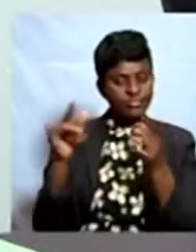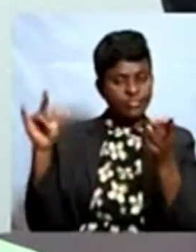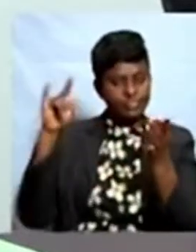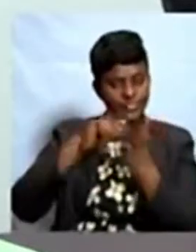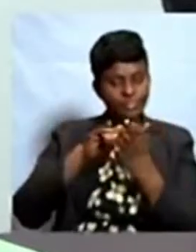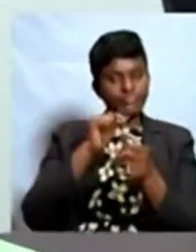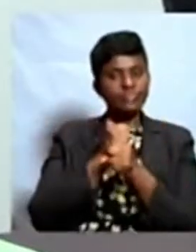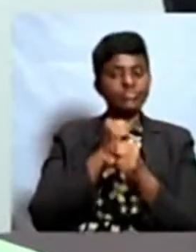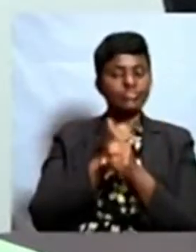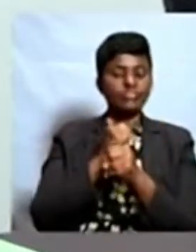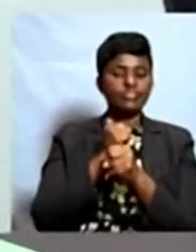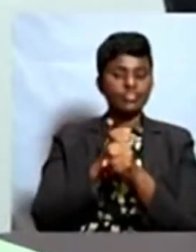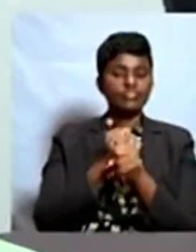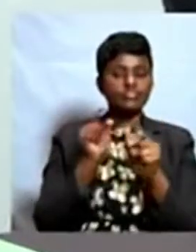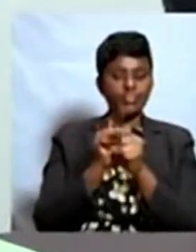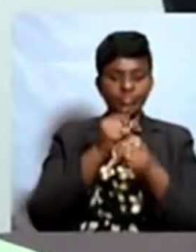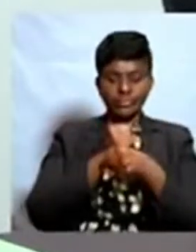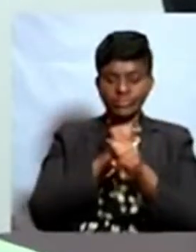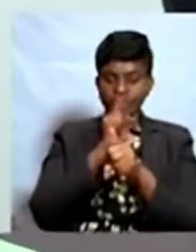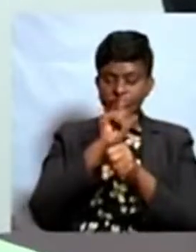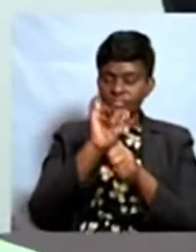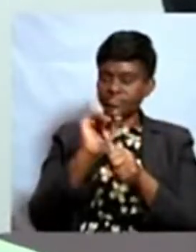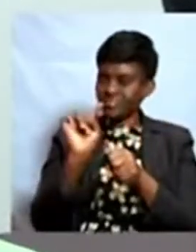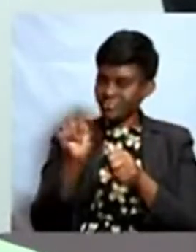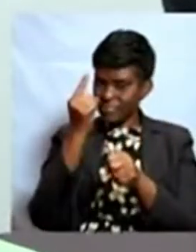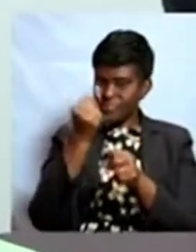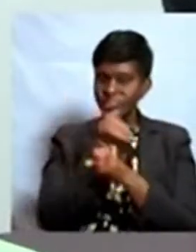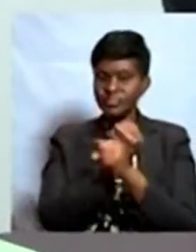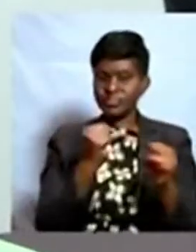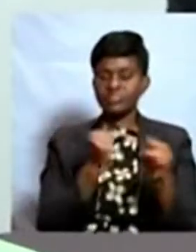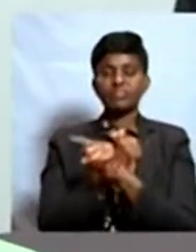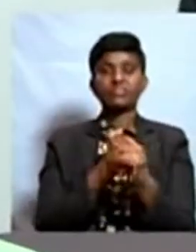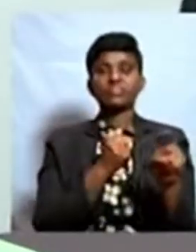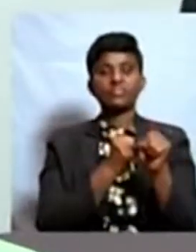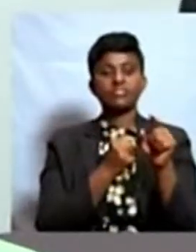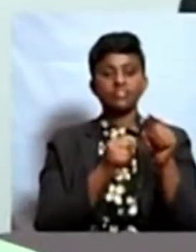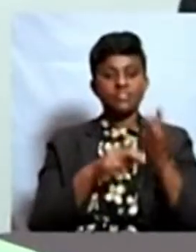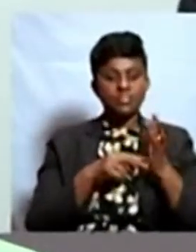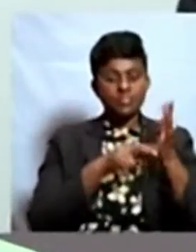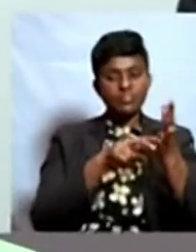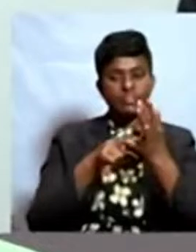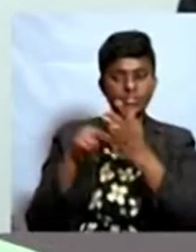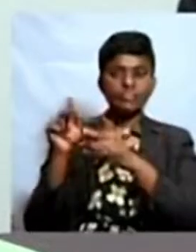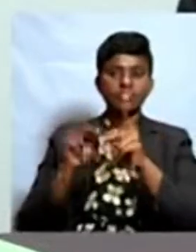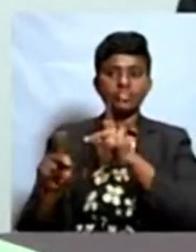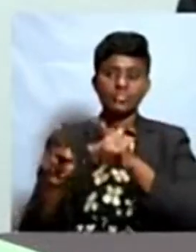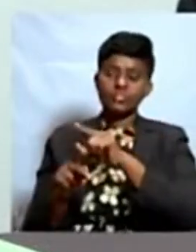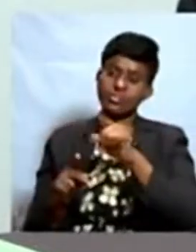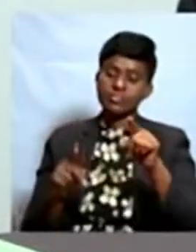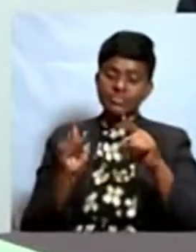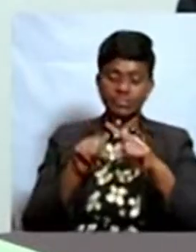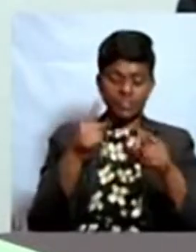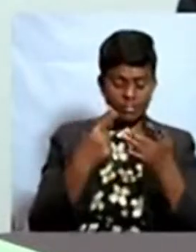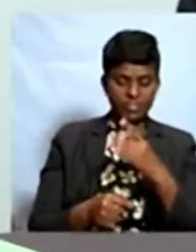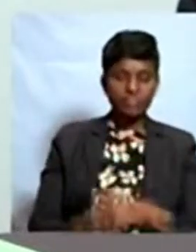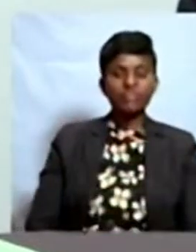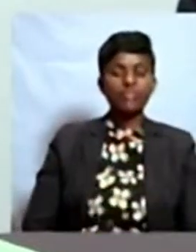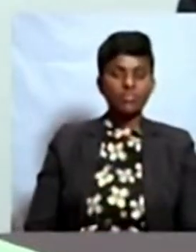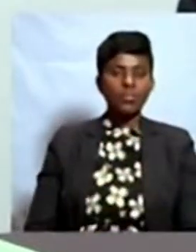operators to ensure, first of all, the safety of the traveling public, but